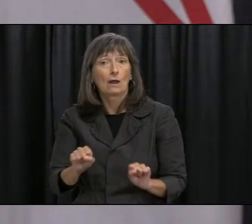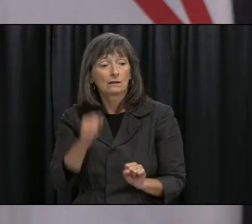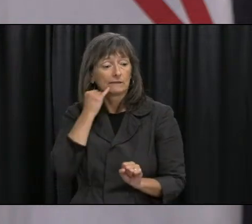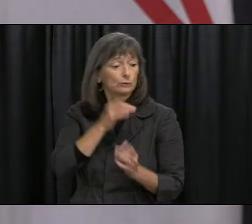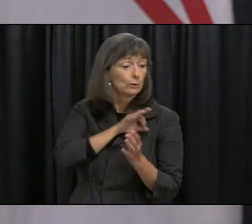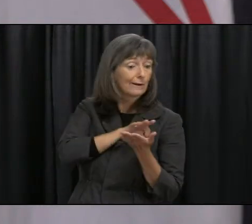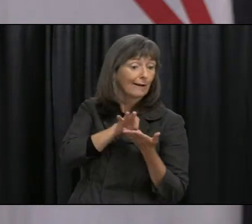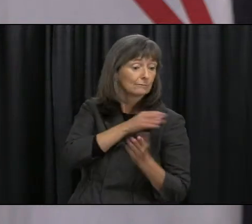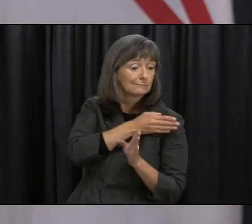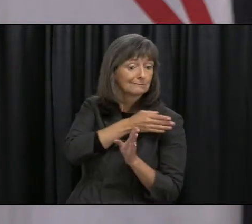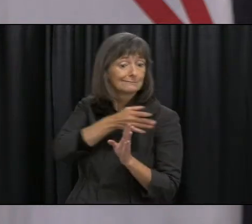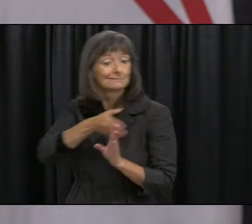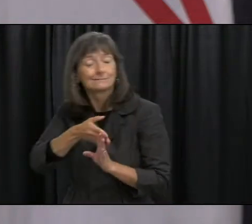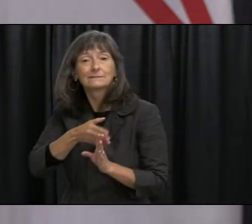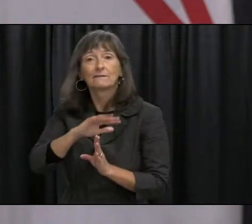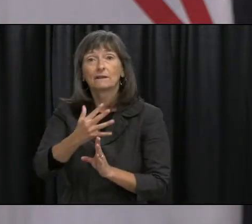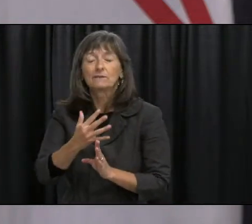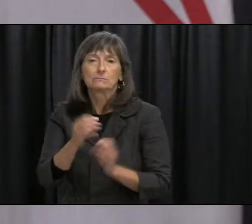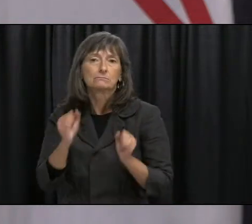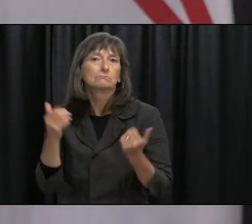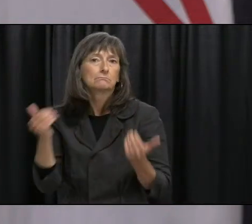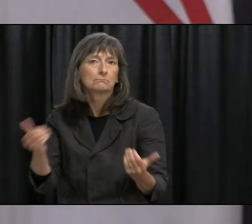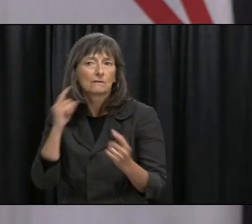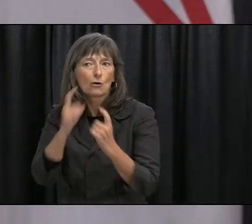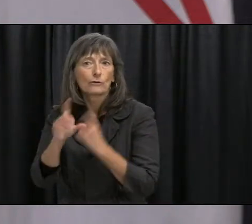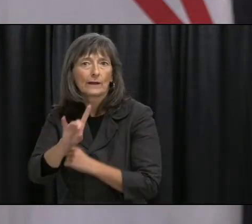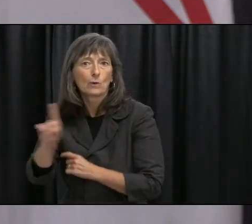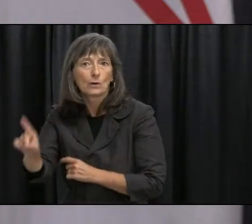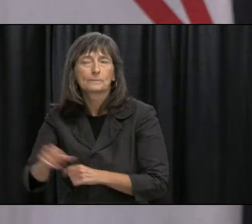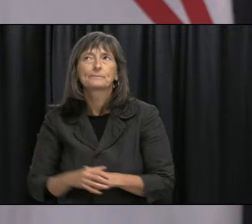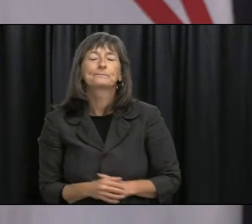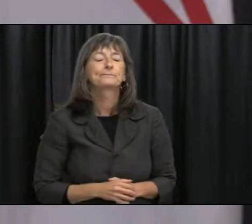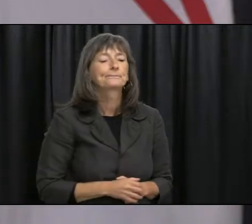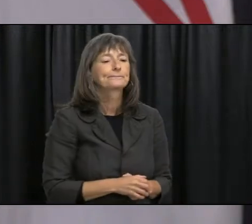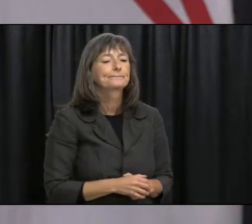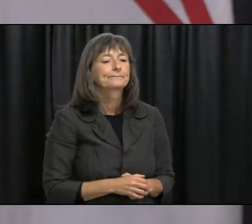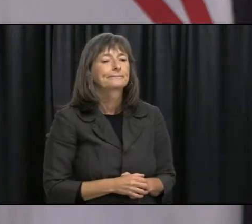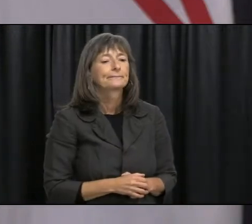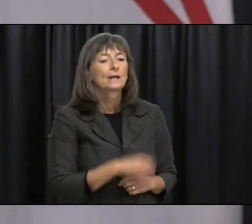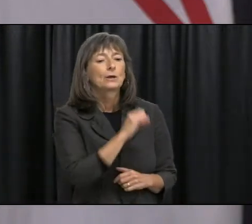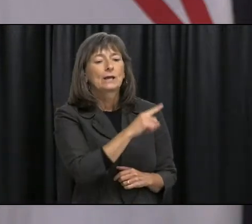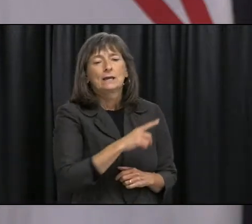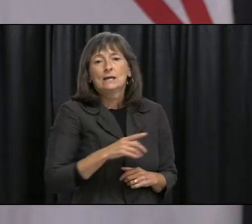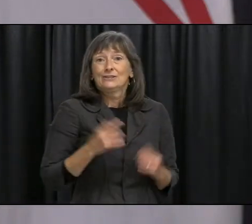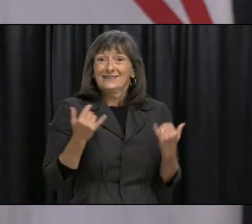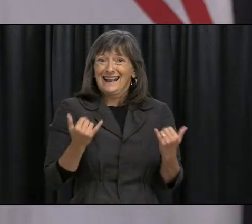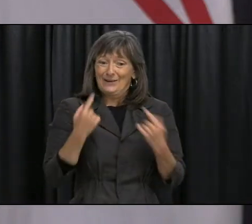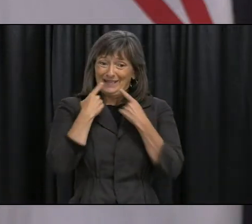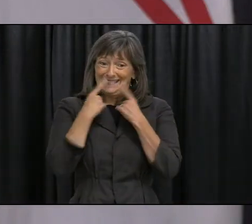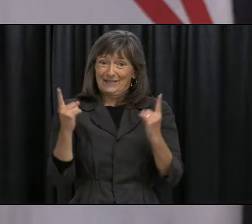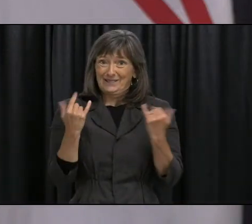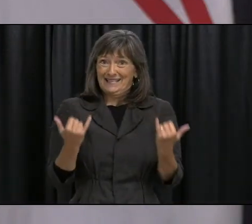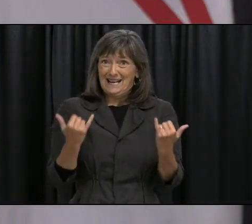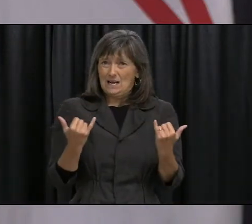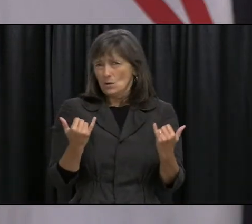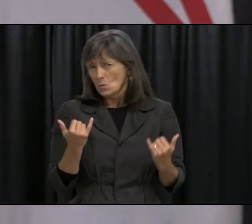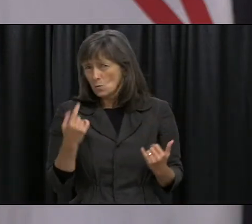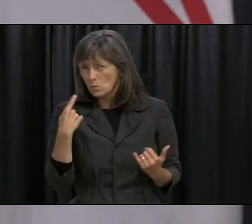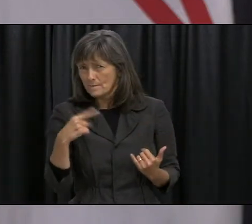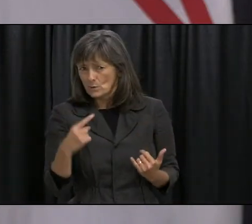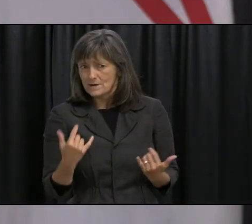Does that make sense? And the other thing I wanted to ask is the timing of this announcement. Why make it now? Is there